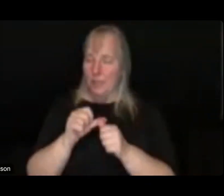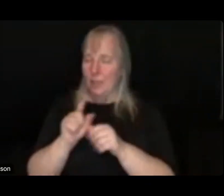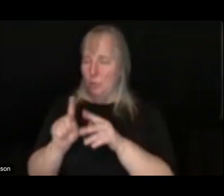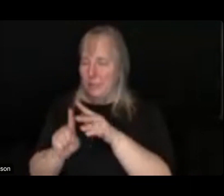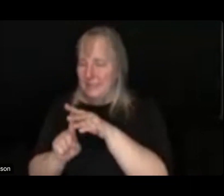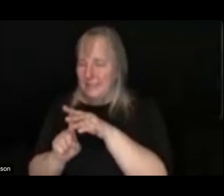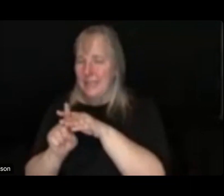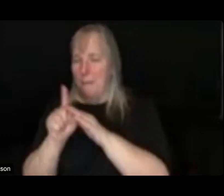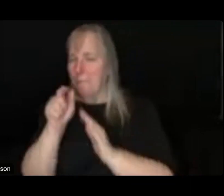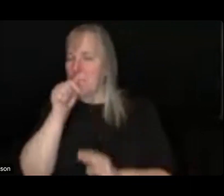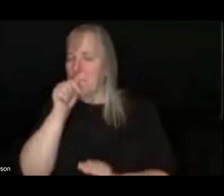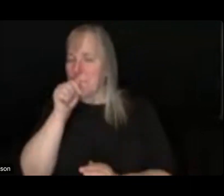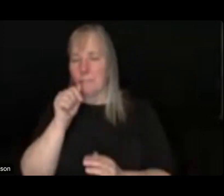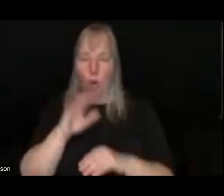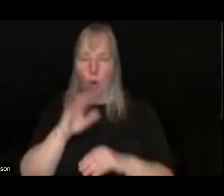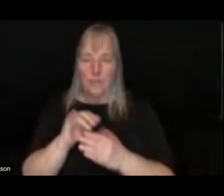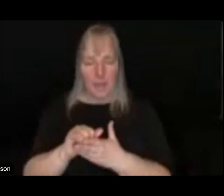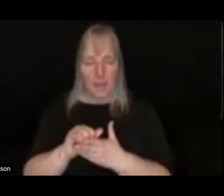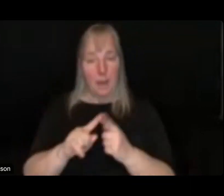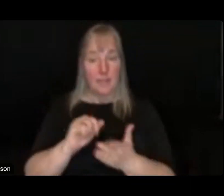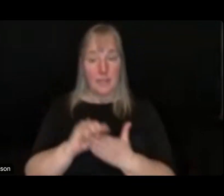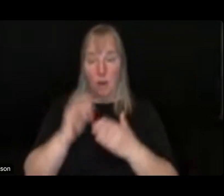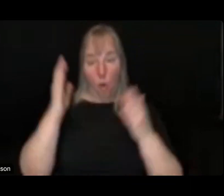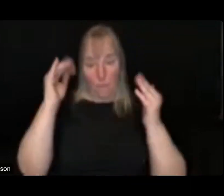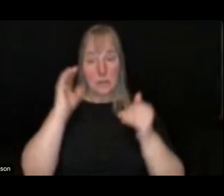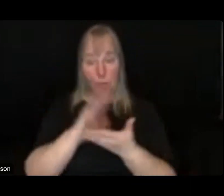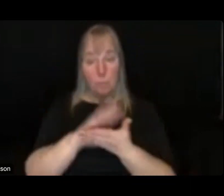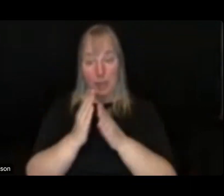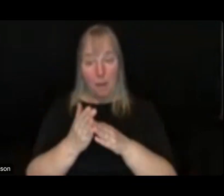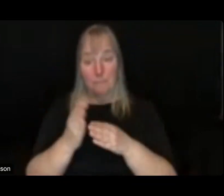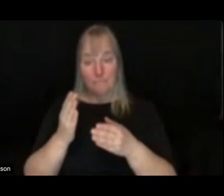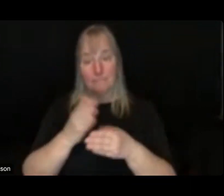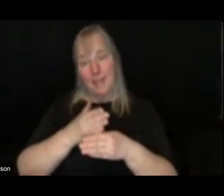hopefully it ends up being a positive experience.